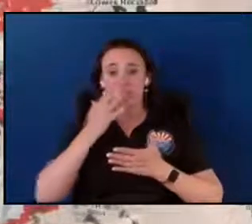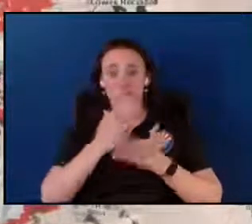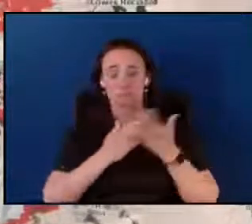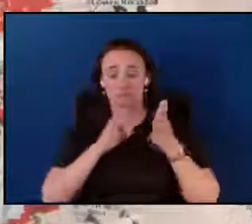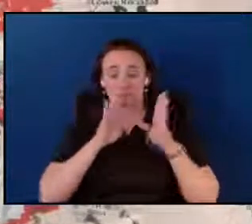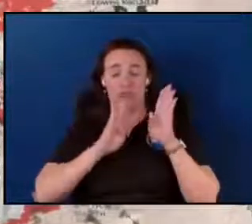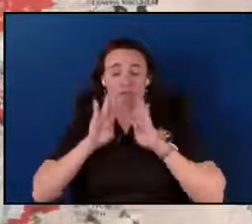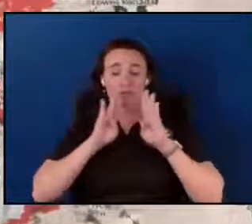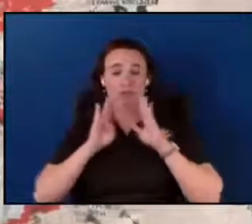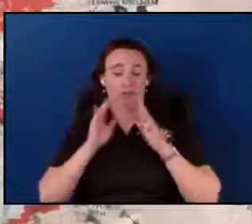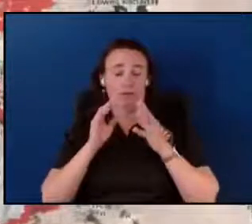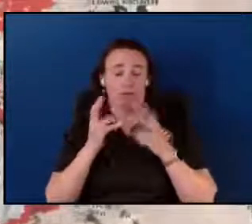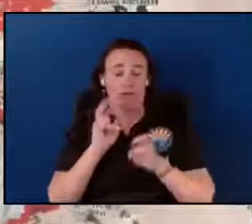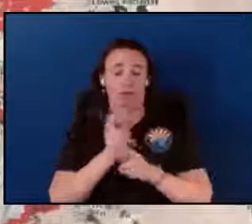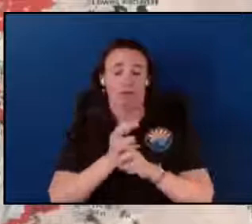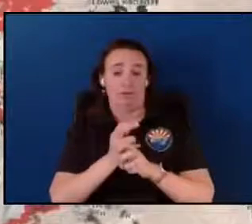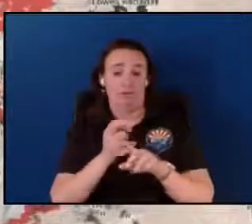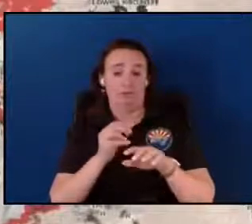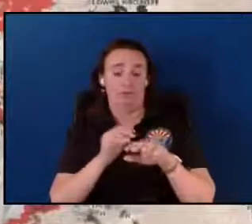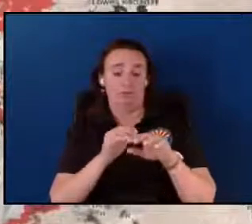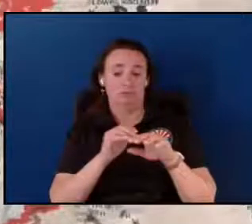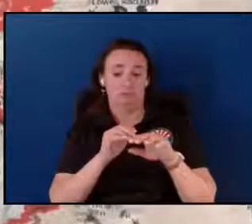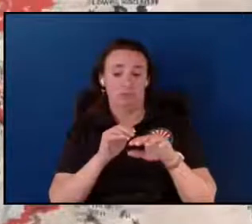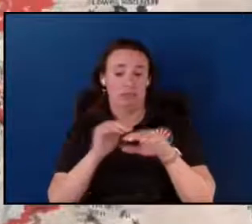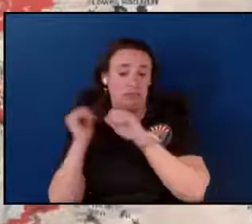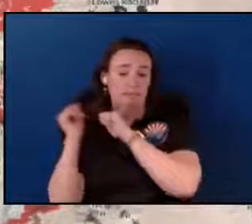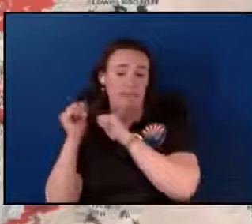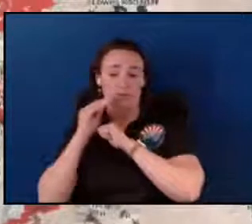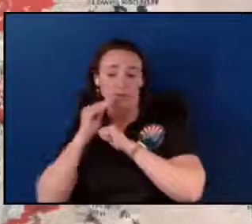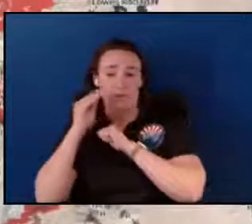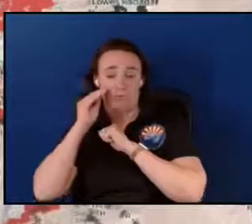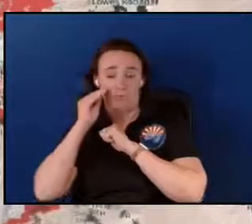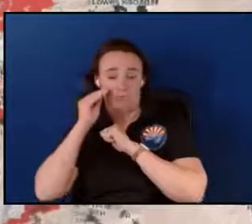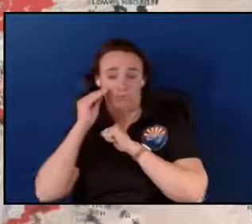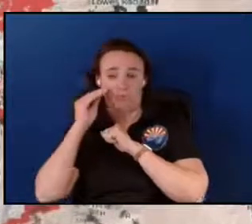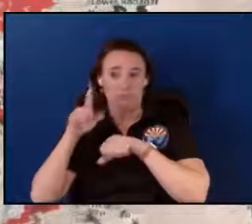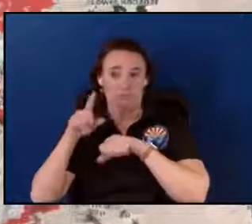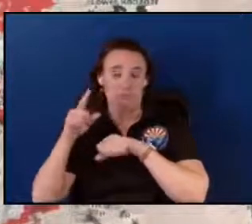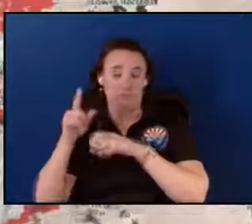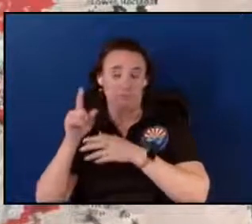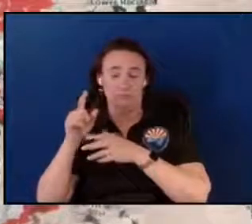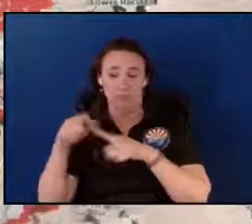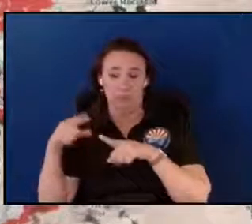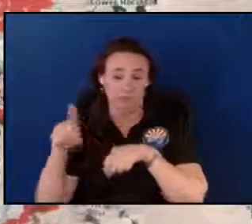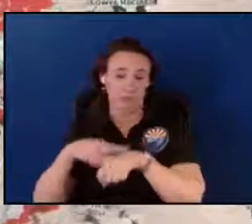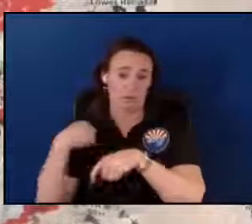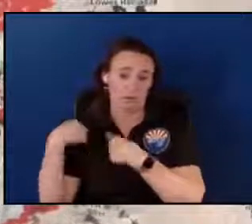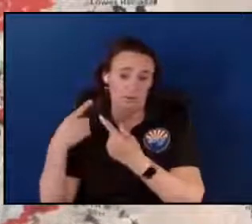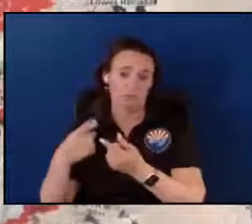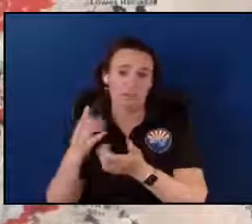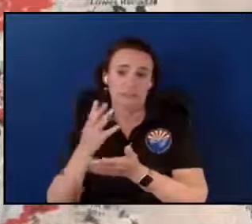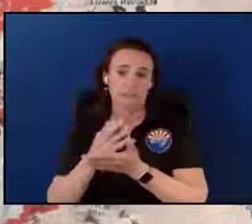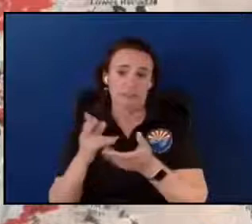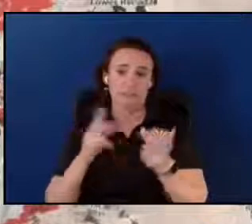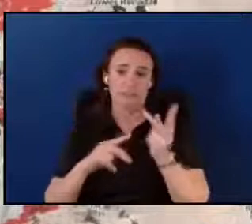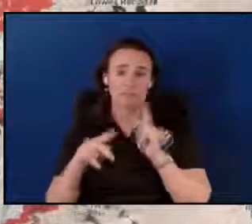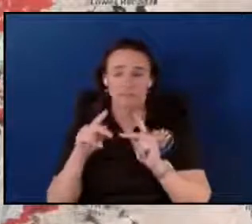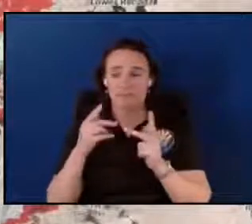away from your home. I know there's been plenty of our citizens in San Miguel County that have went through those hardships as